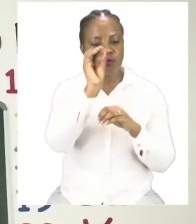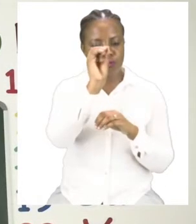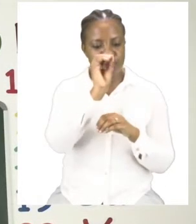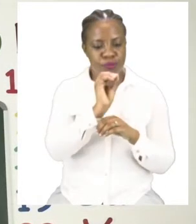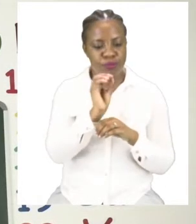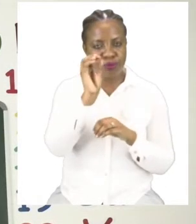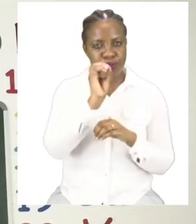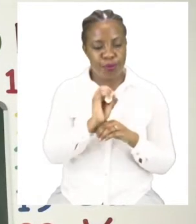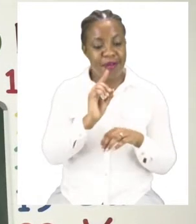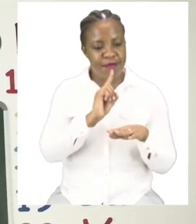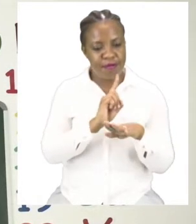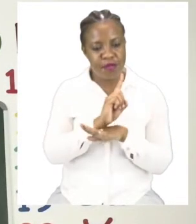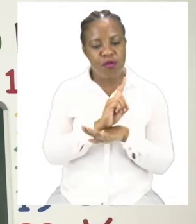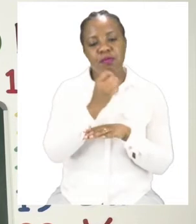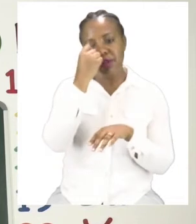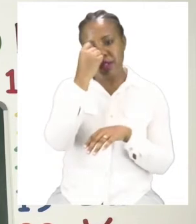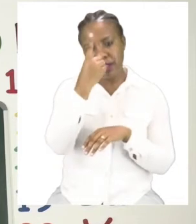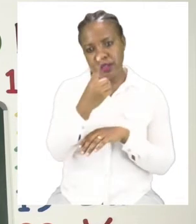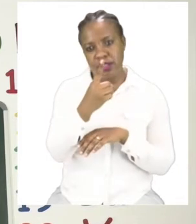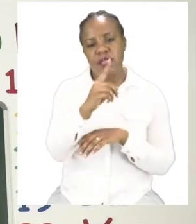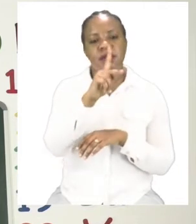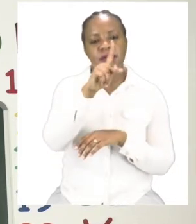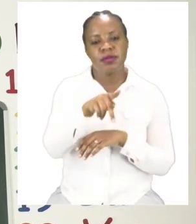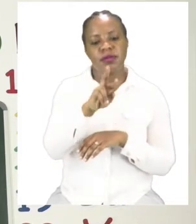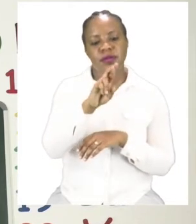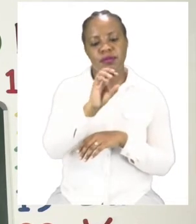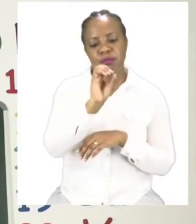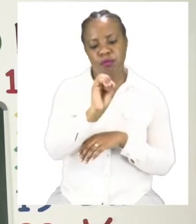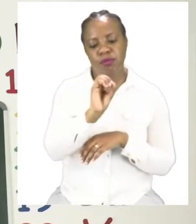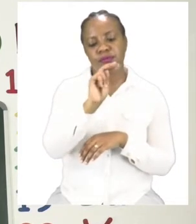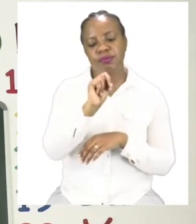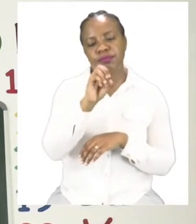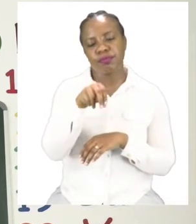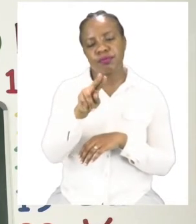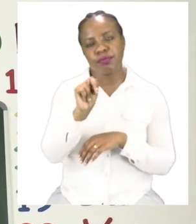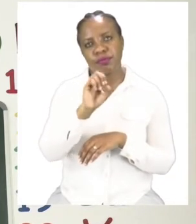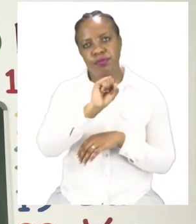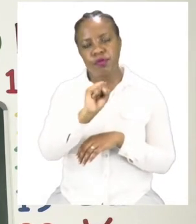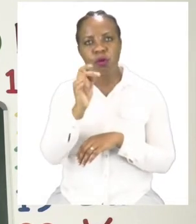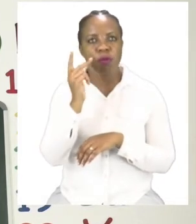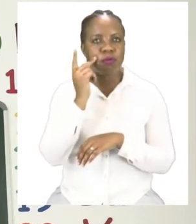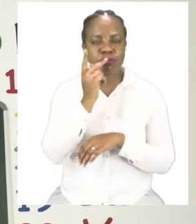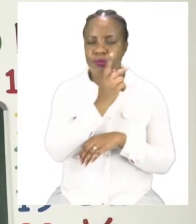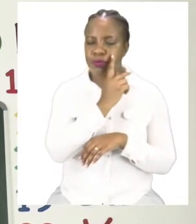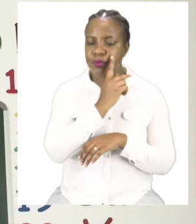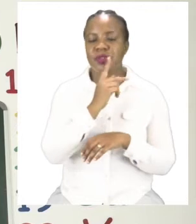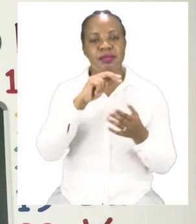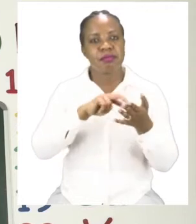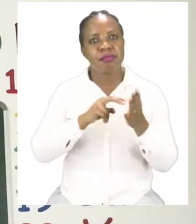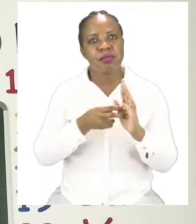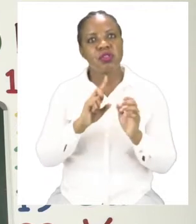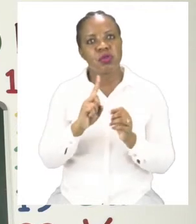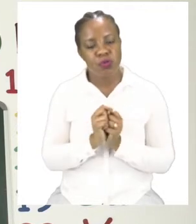a pronoun is a word that is used to replace a noun. And how do we know which pronoun